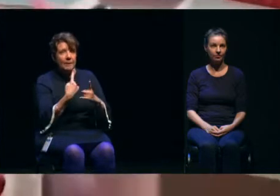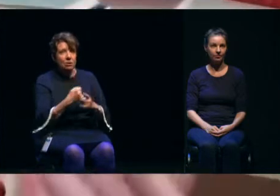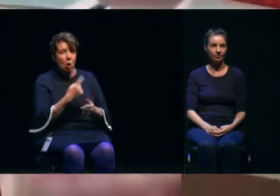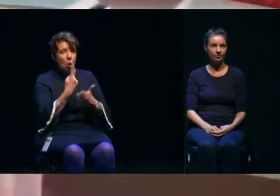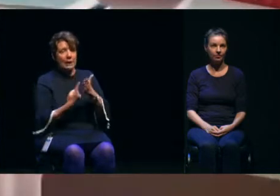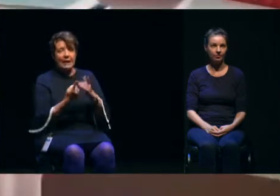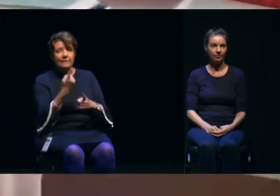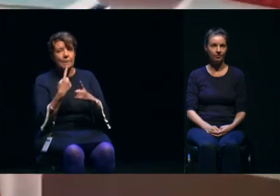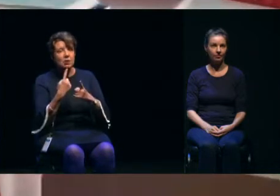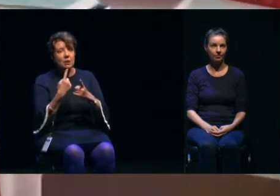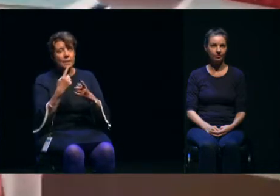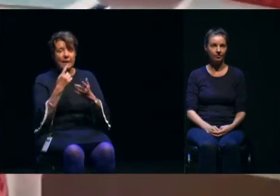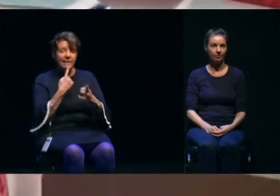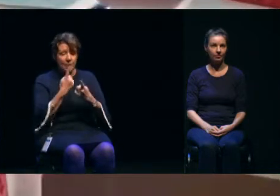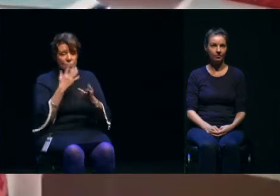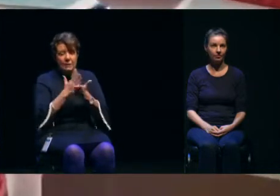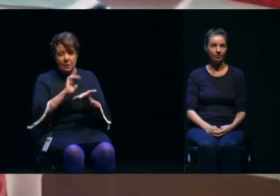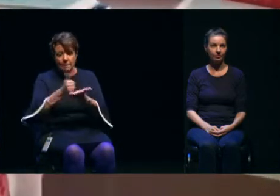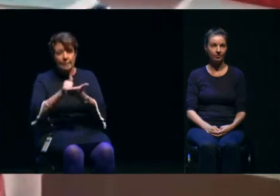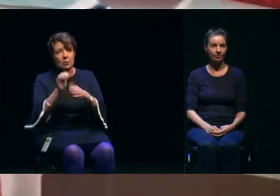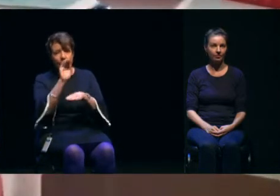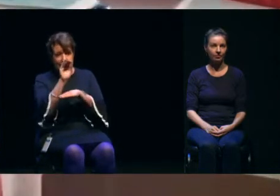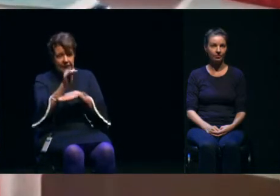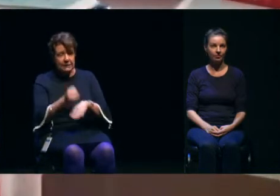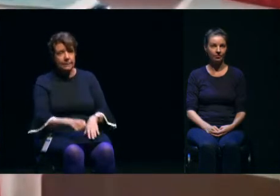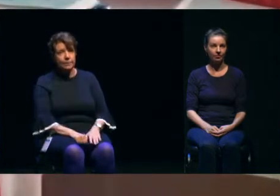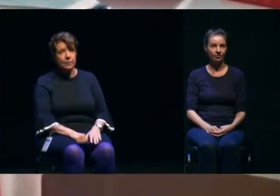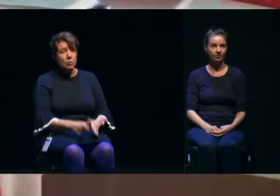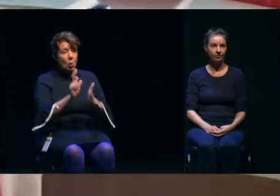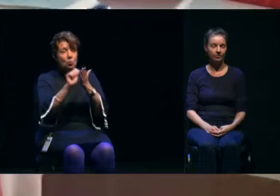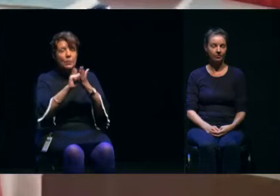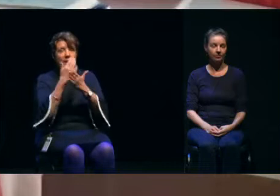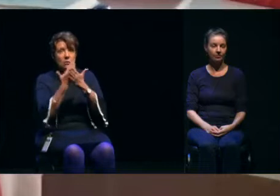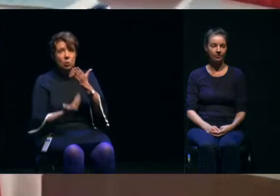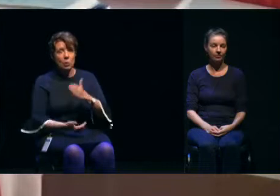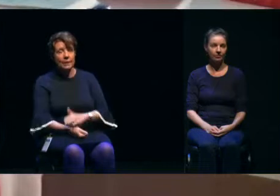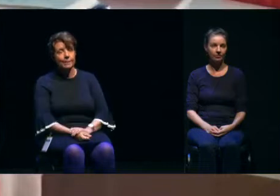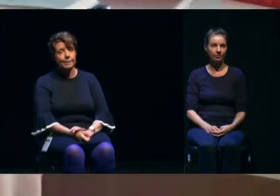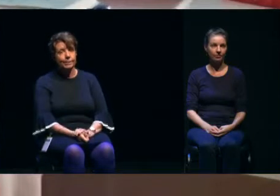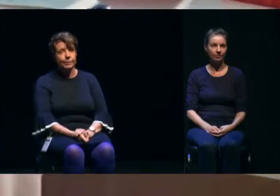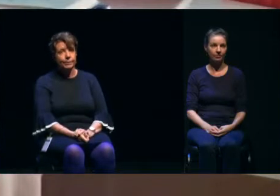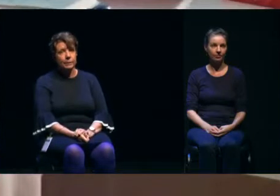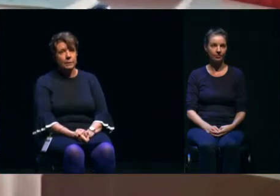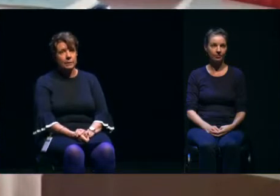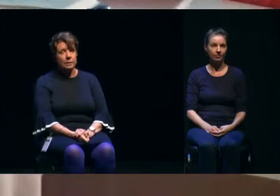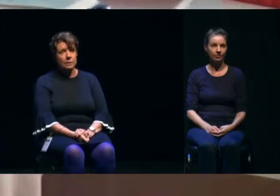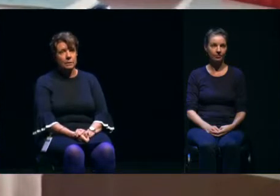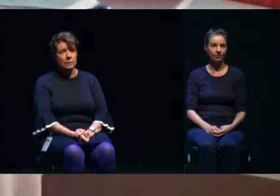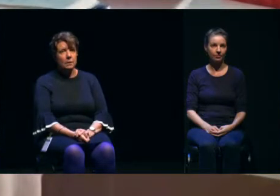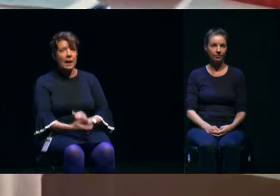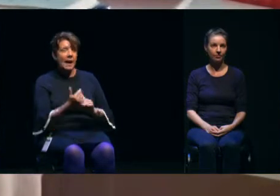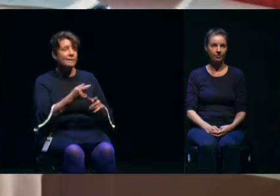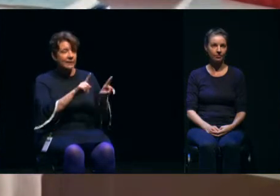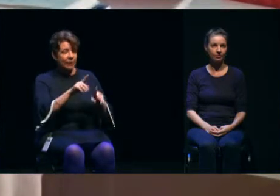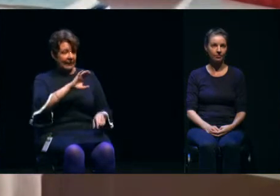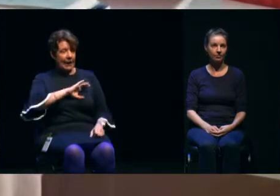was published abroad. And I wrote that story. And I introduced the